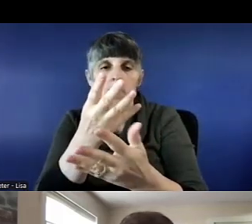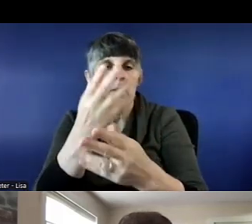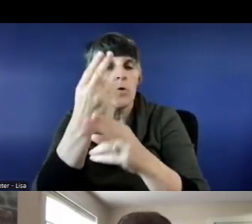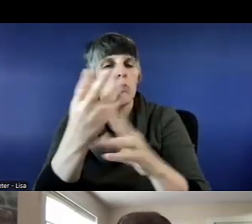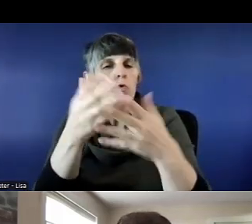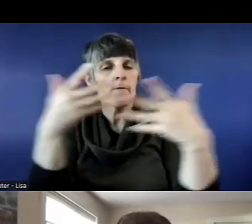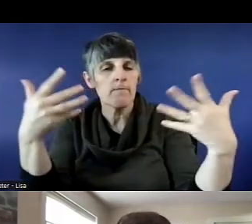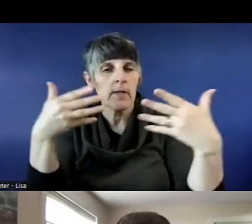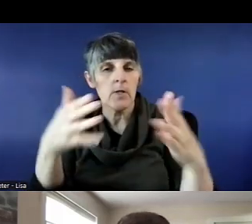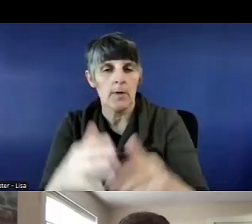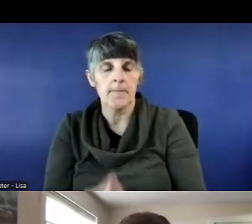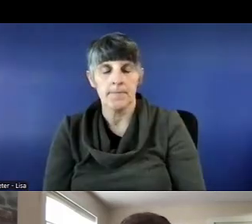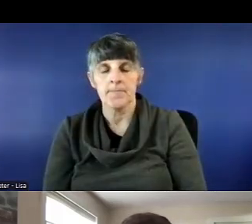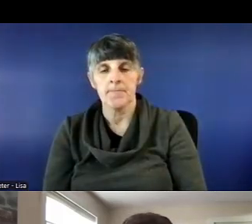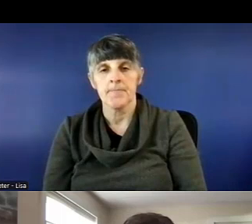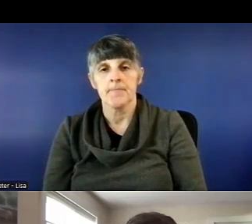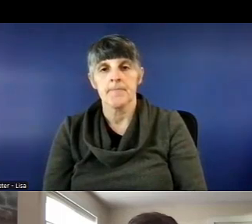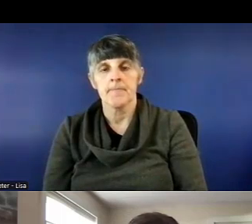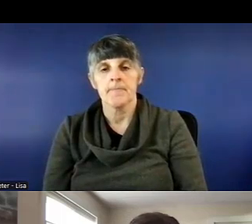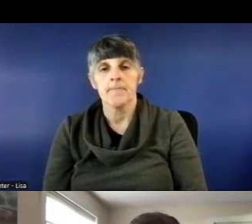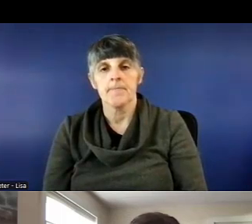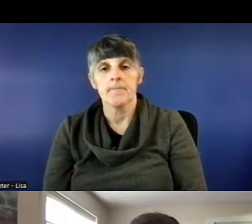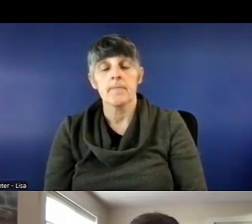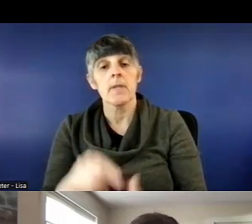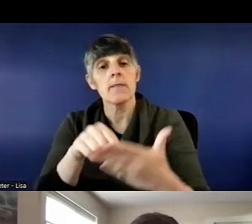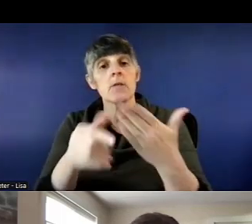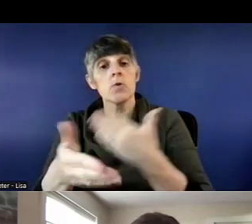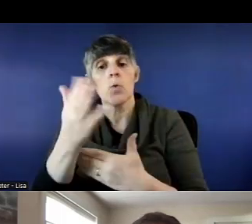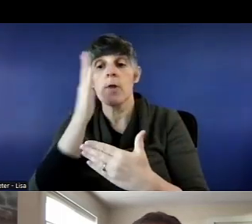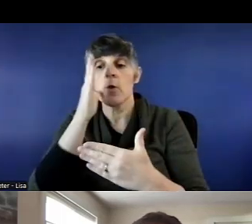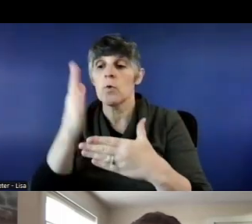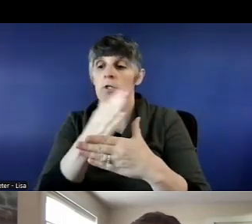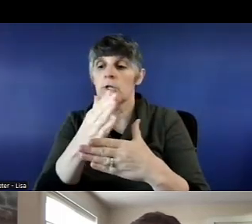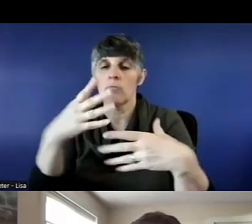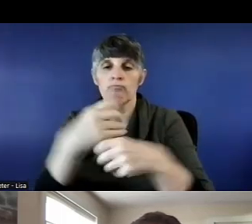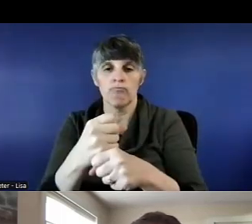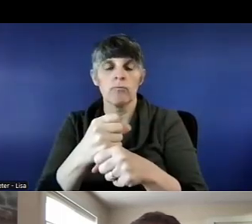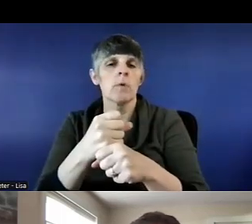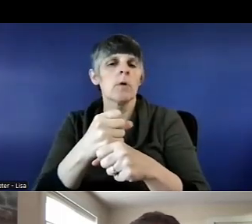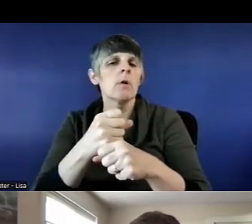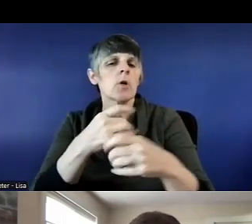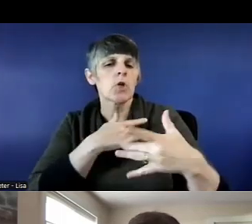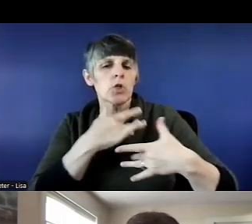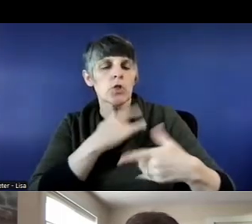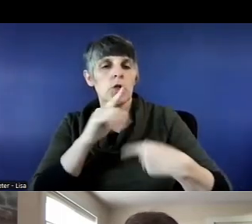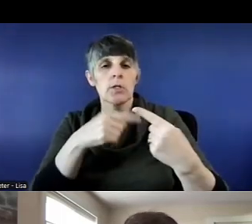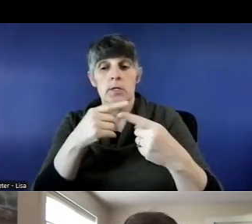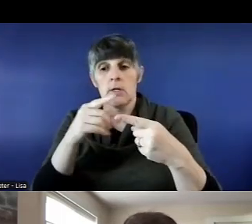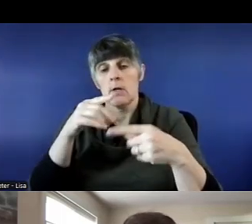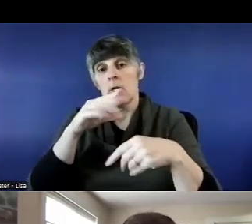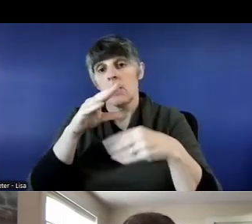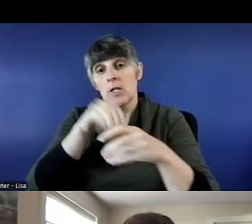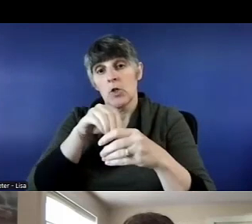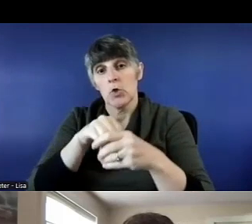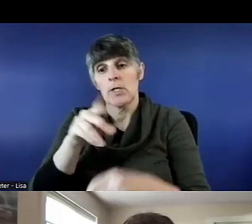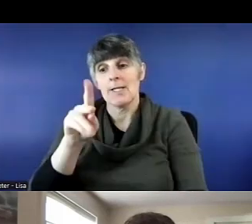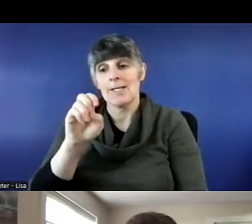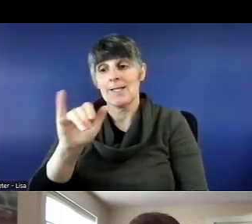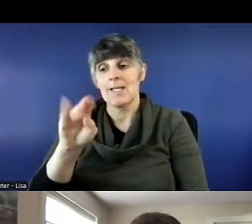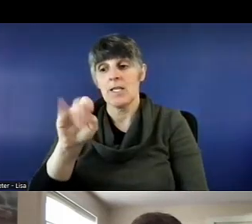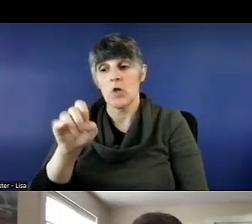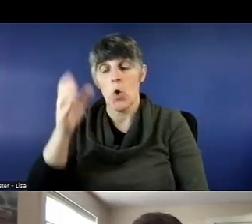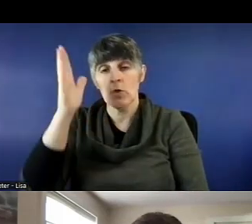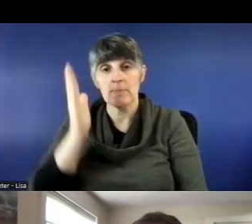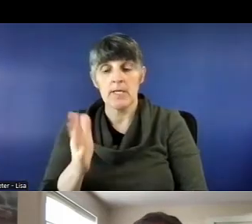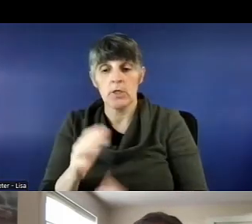user-friendly format. This morning, we will provide an overview of the issues, including a keynote speaker,